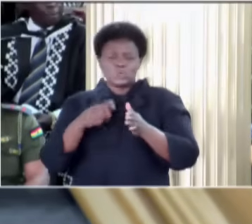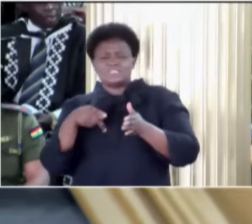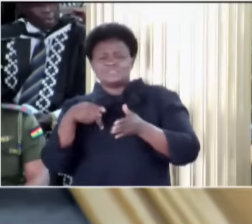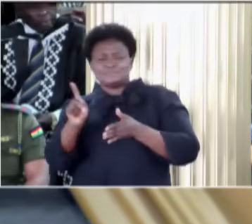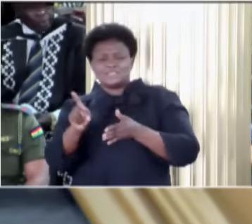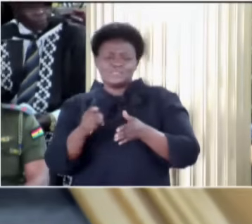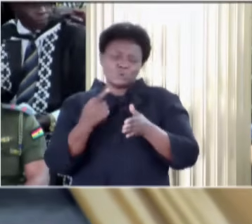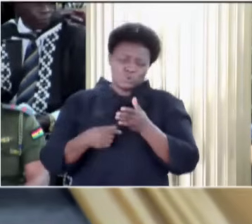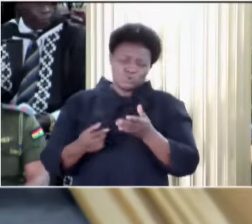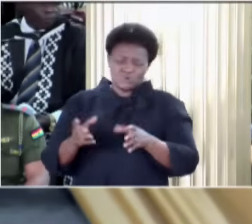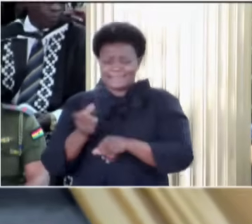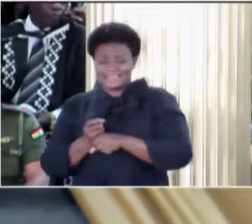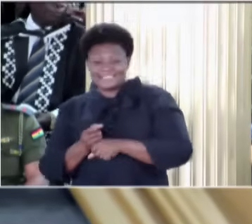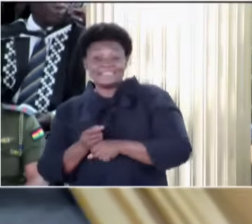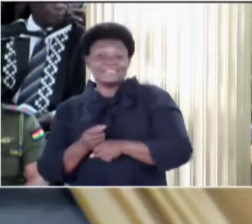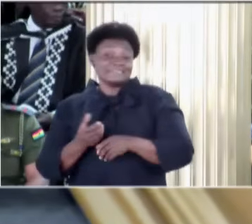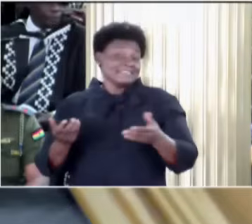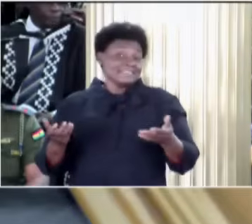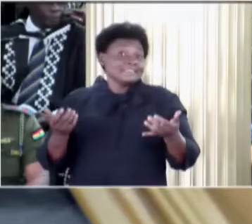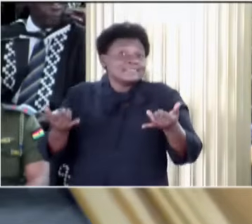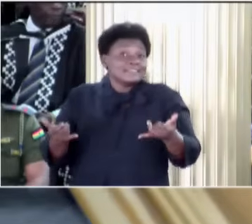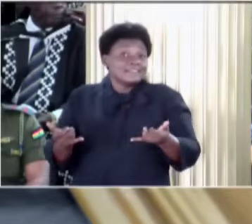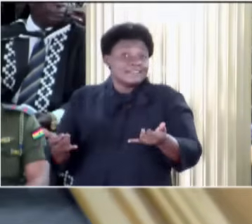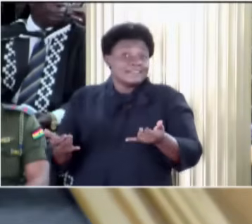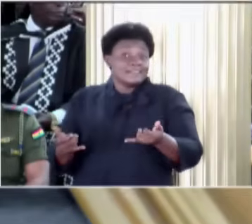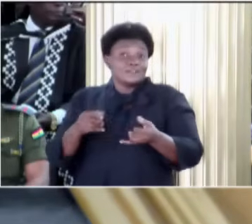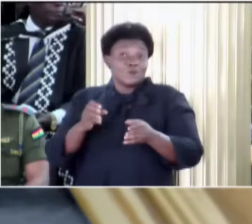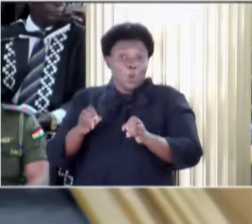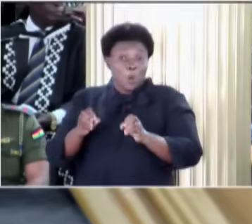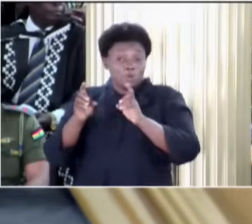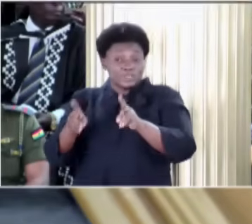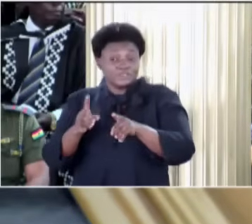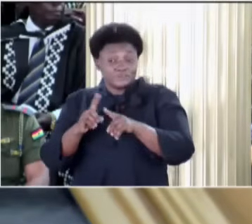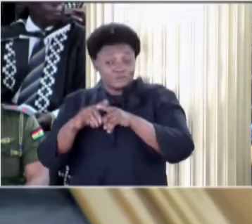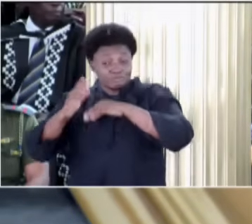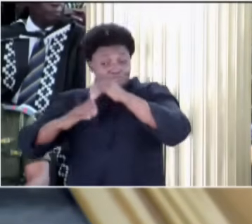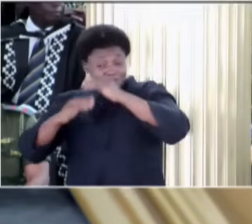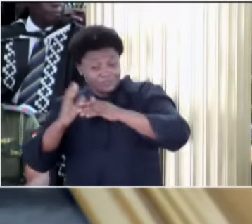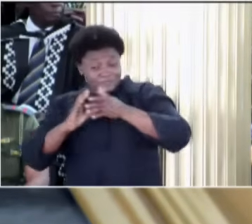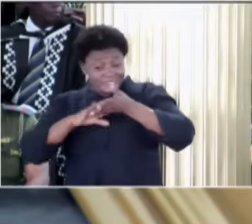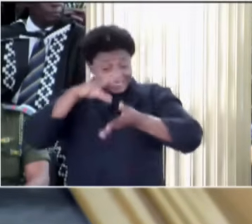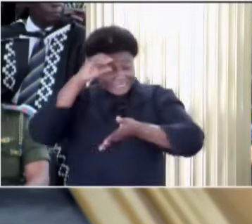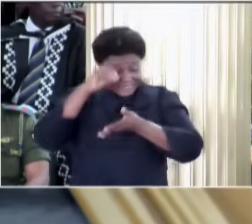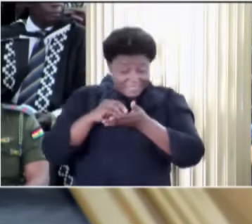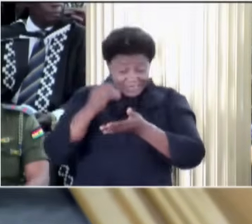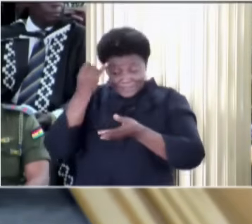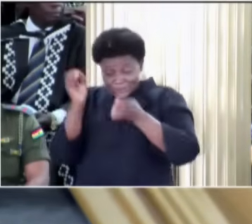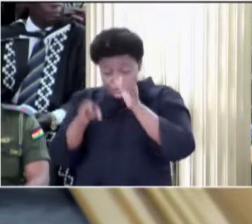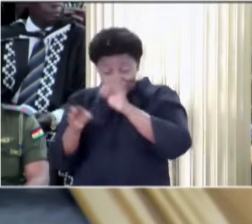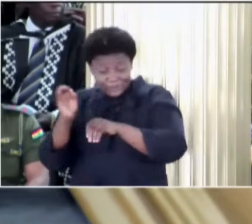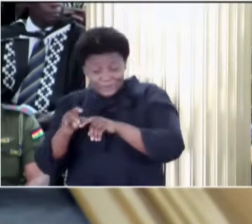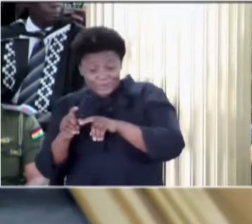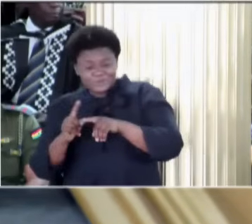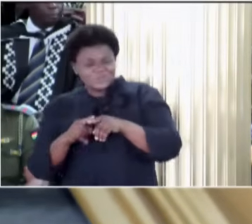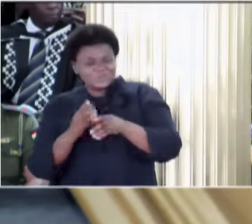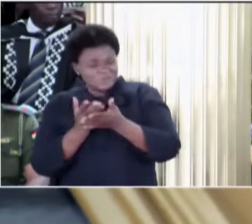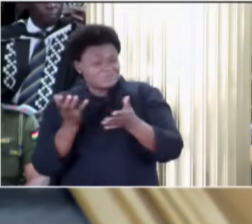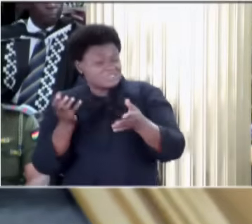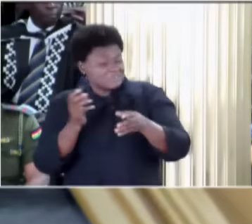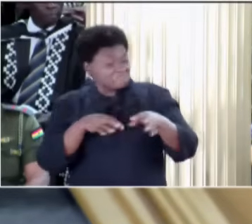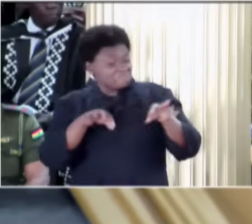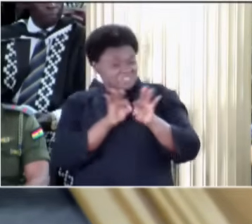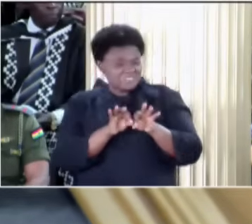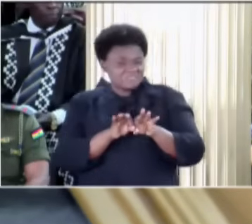do I get? And so now, opportunities to build, to learn, to contribute to something meaningful